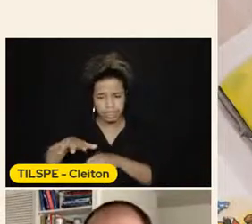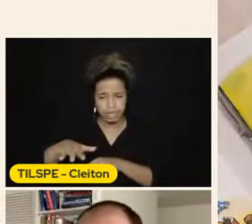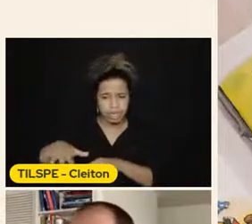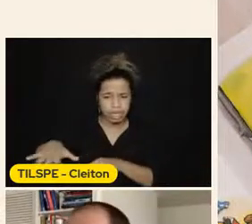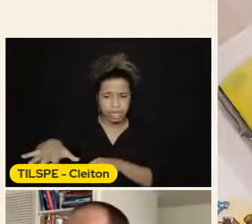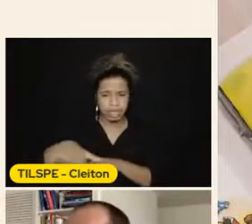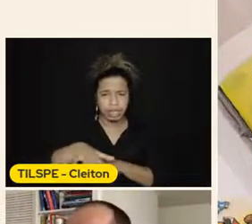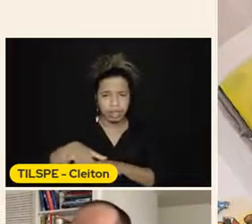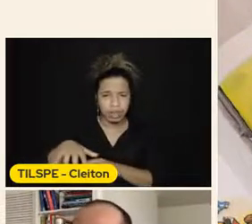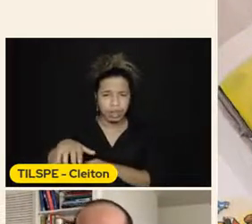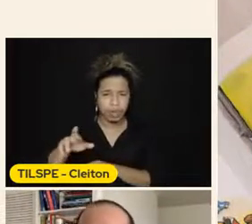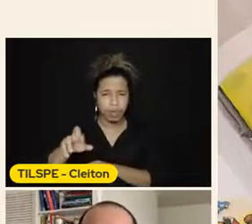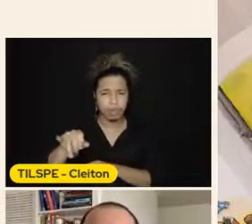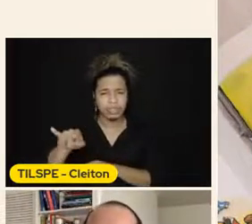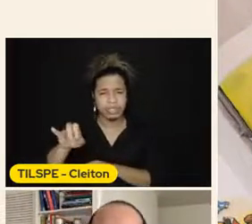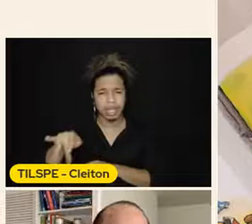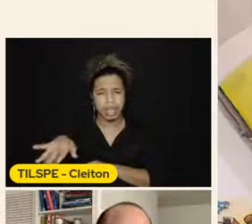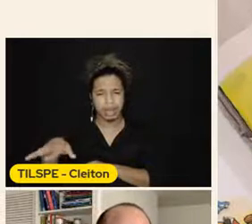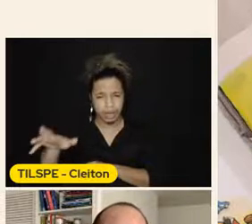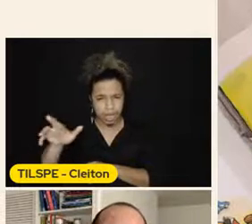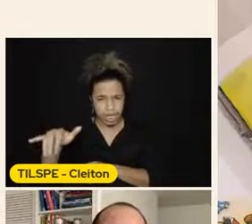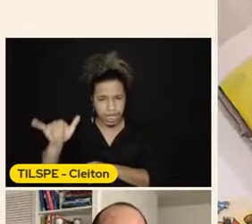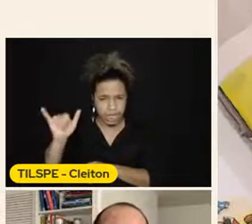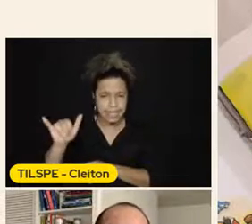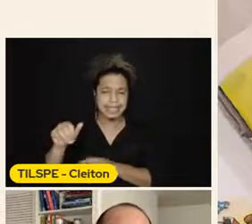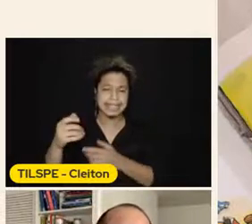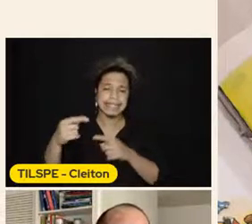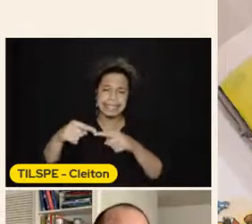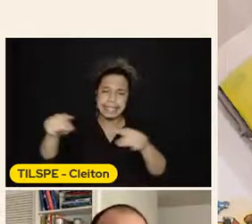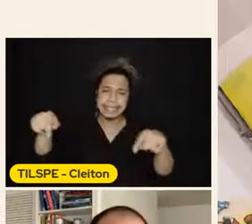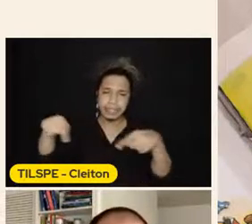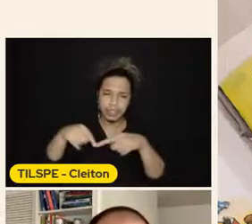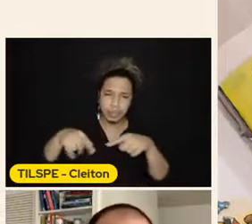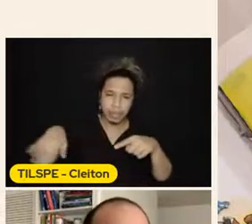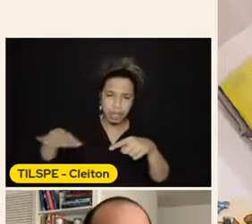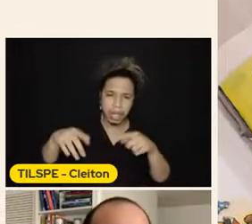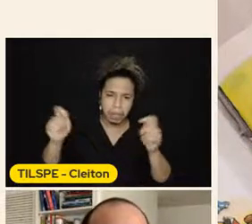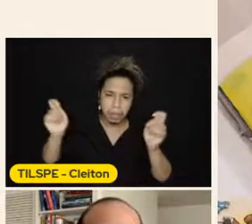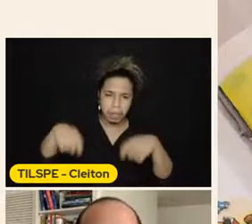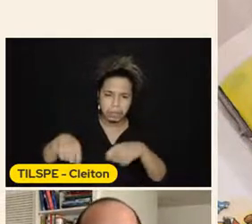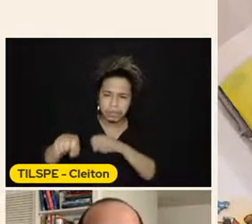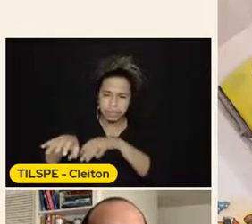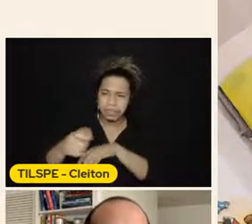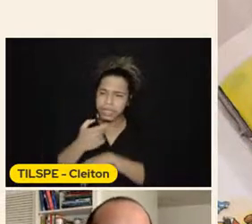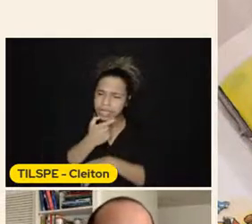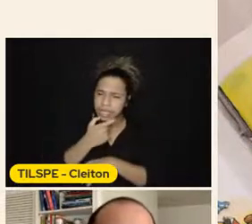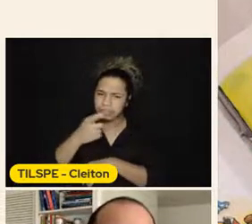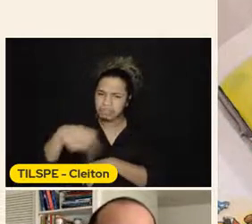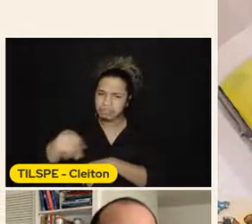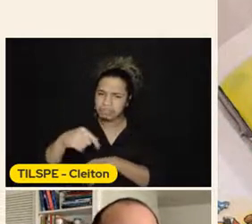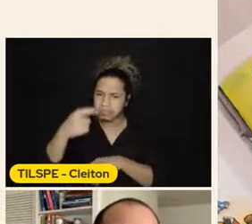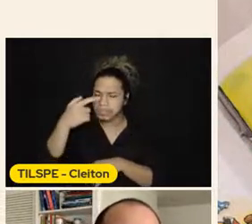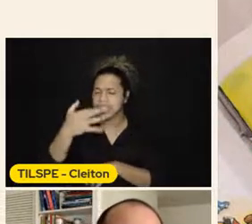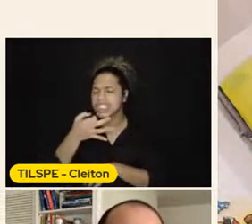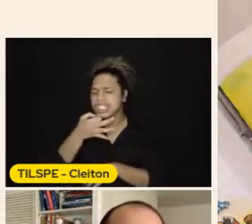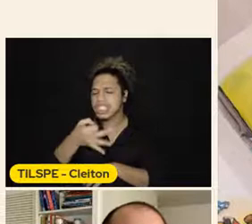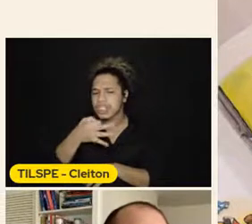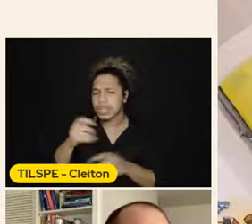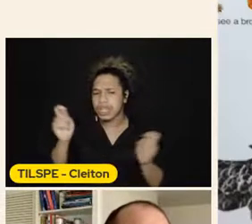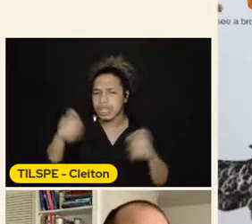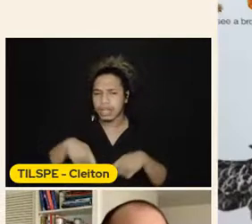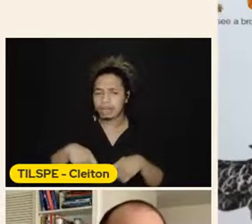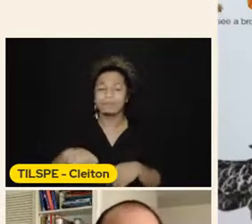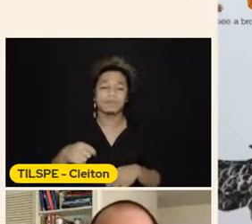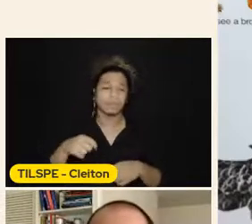classrooms? And right off the bat, I want to say that yes, we can do that. And there